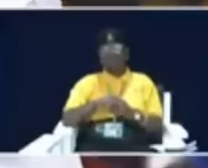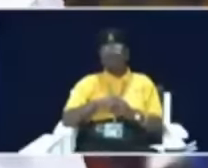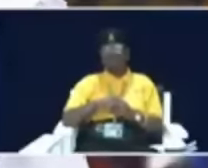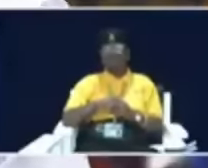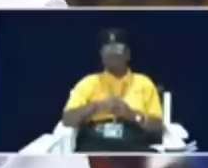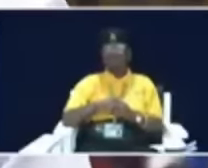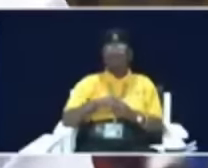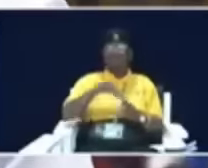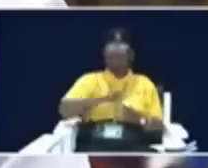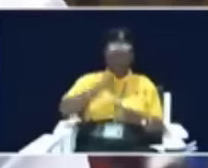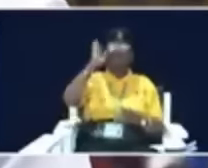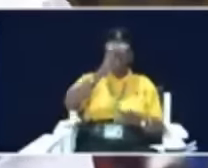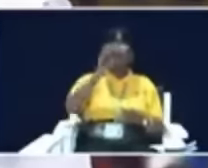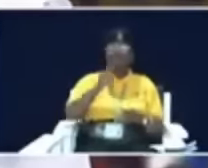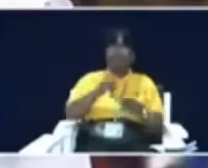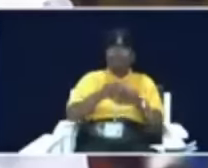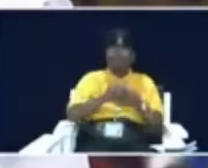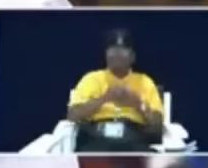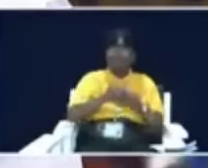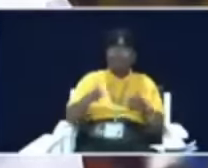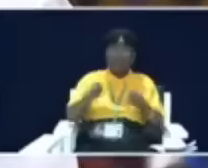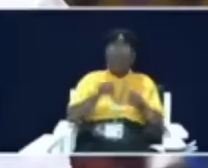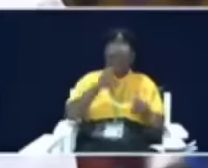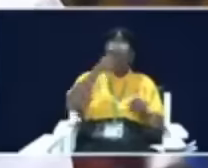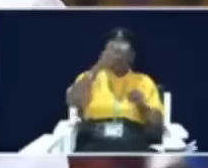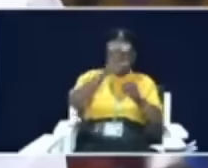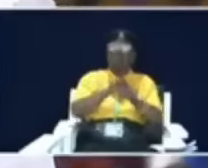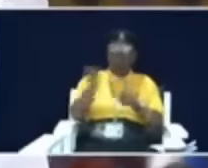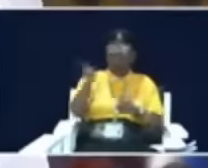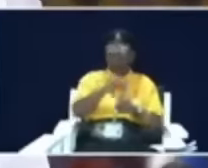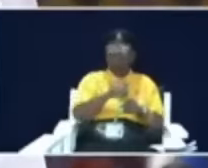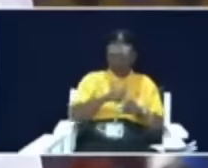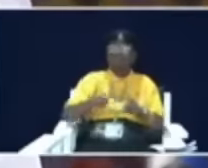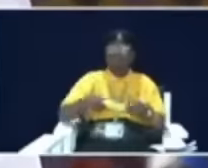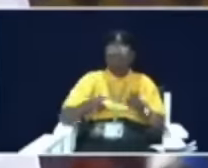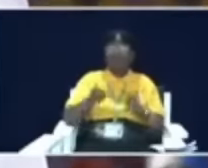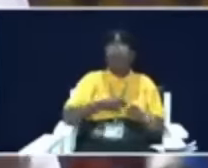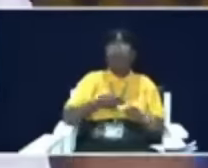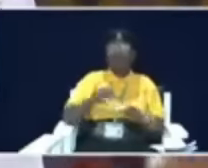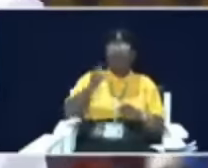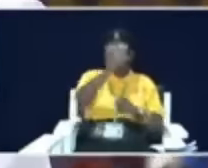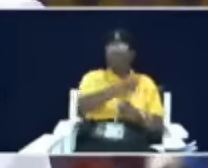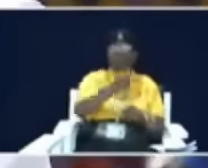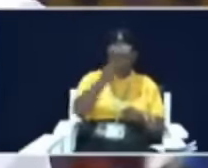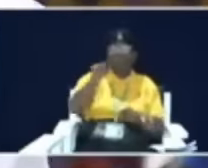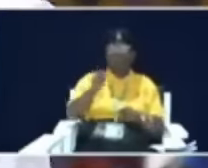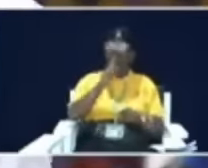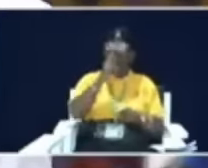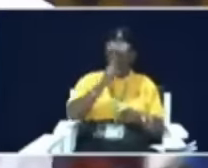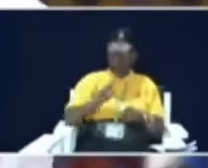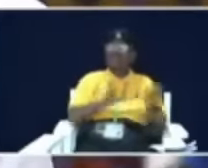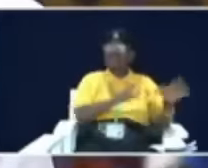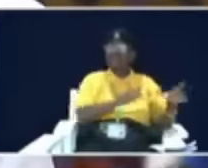I'm going to be brief like I promised you, but let's take the Red Sea as an illustration.